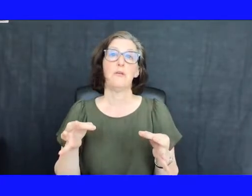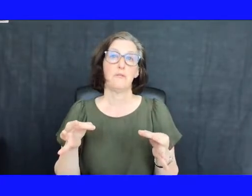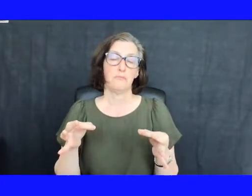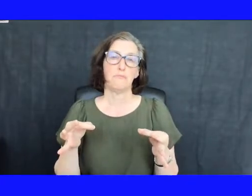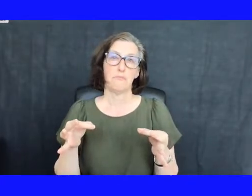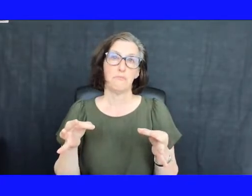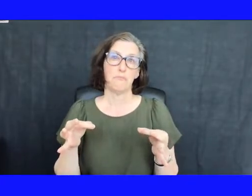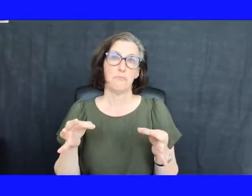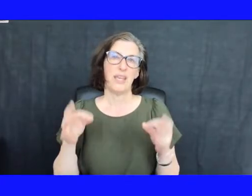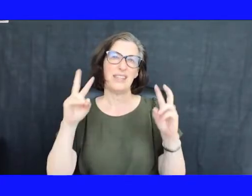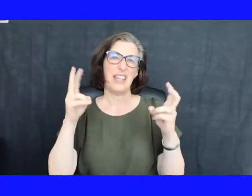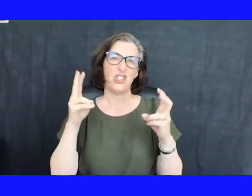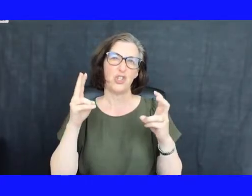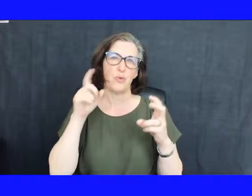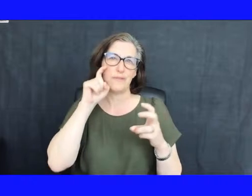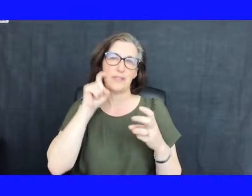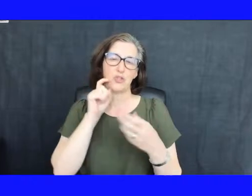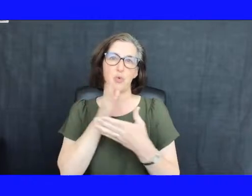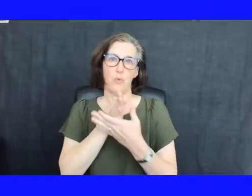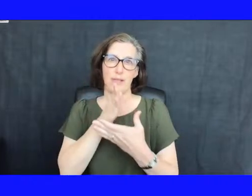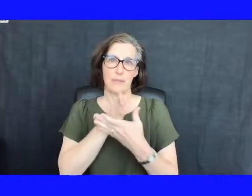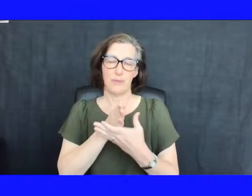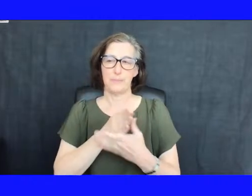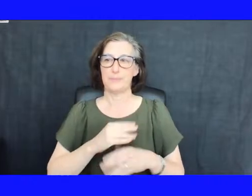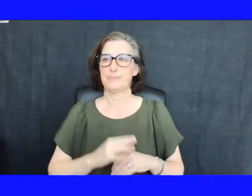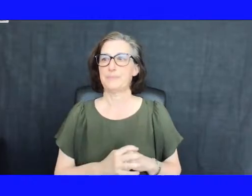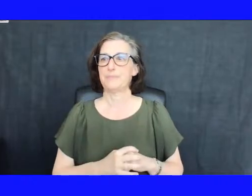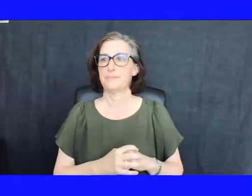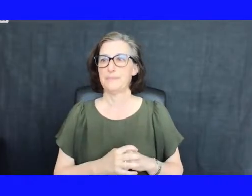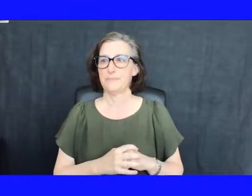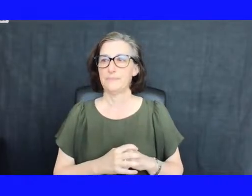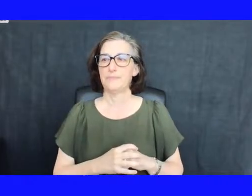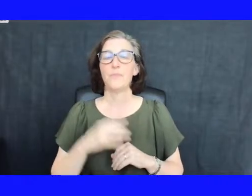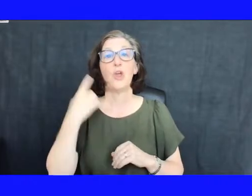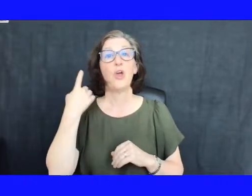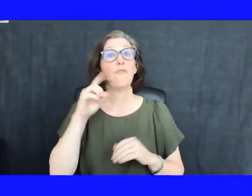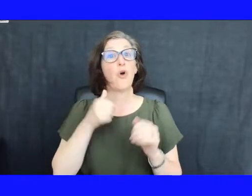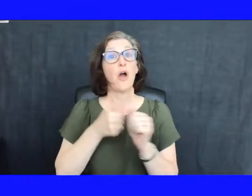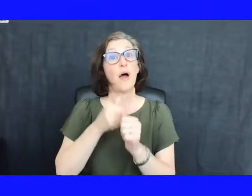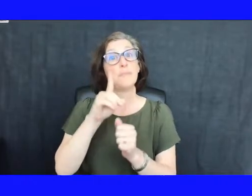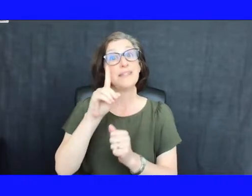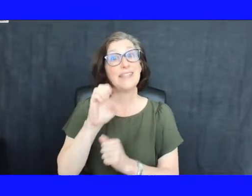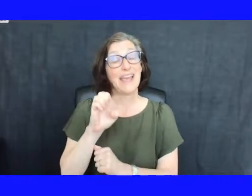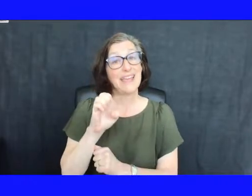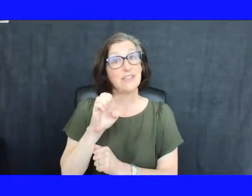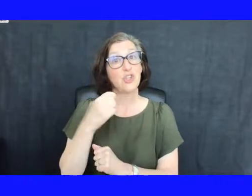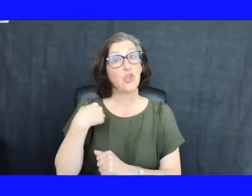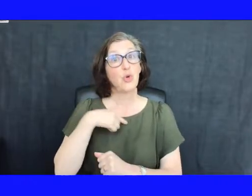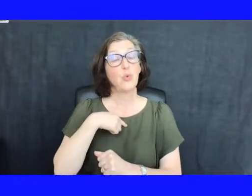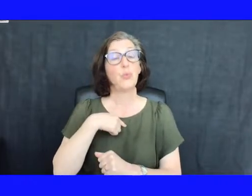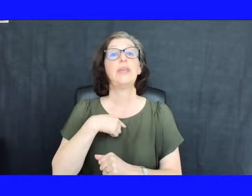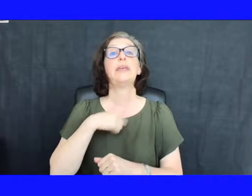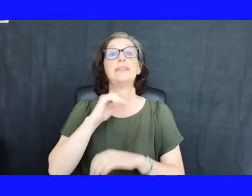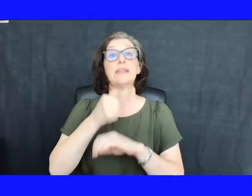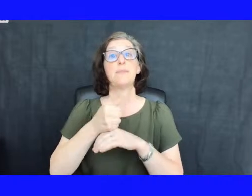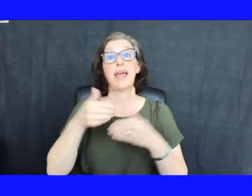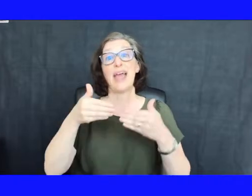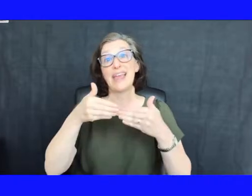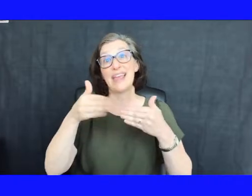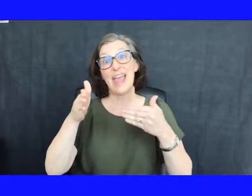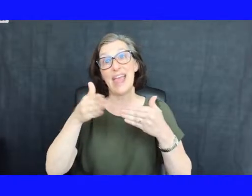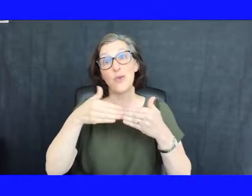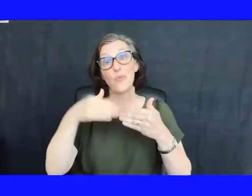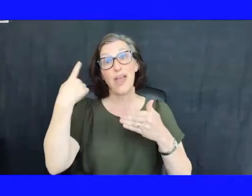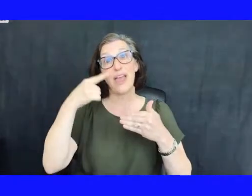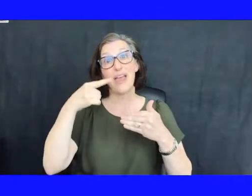to provide EEO officers who may have a complaint about another EEO officer or somebody from the Office of